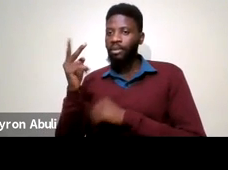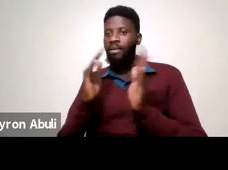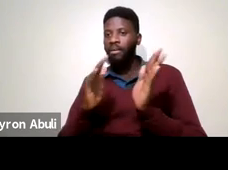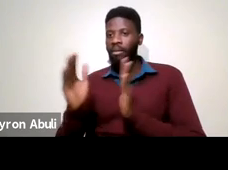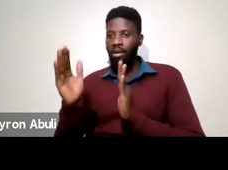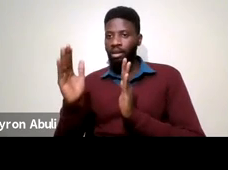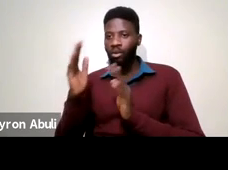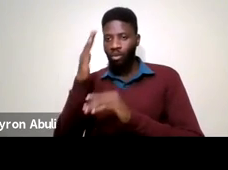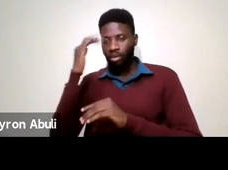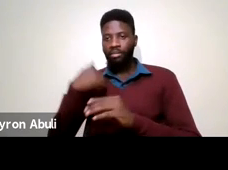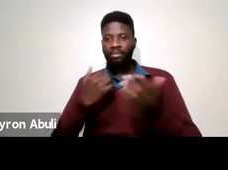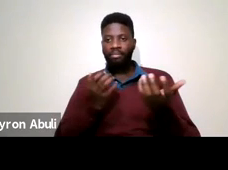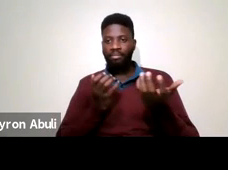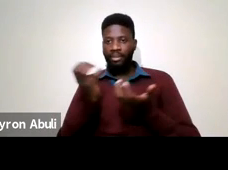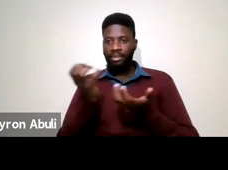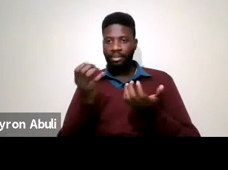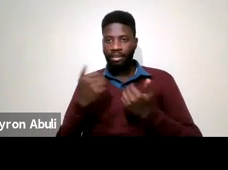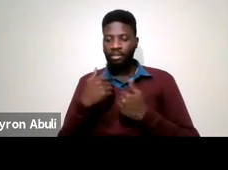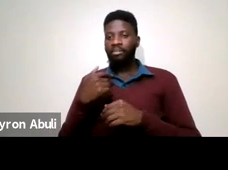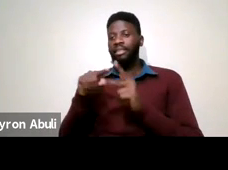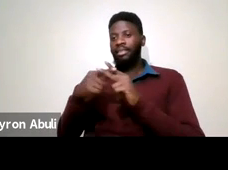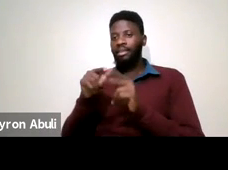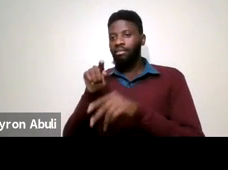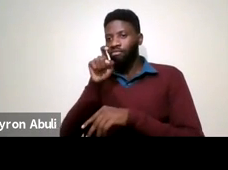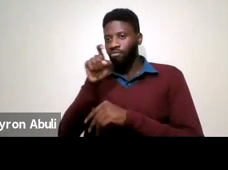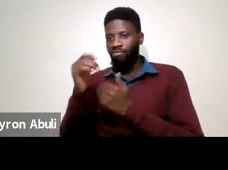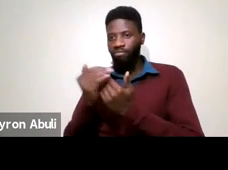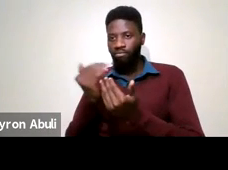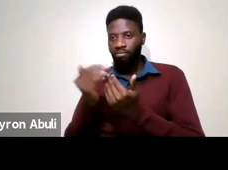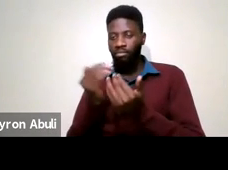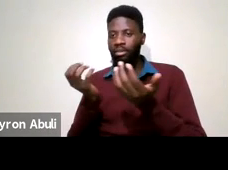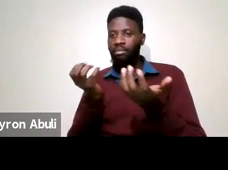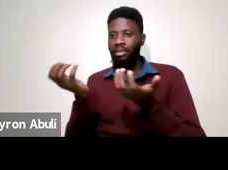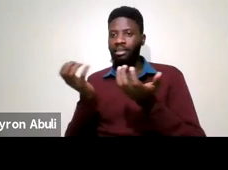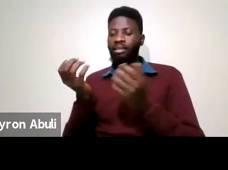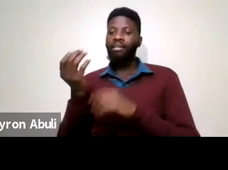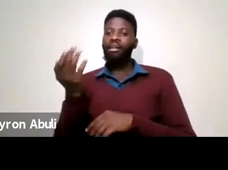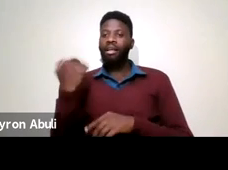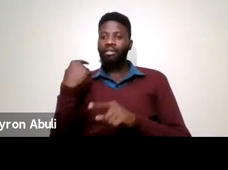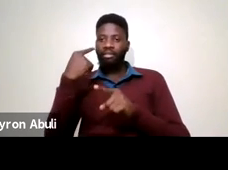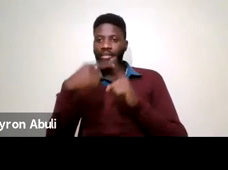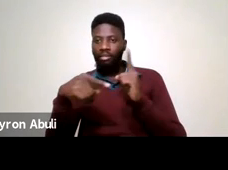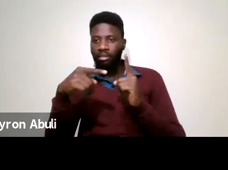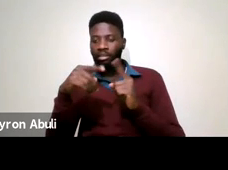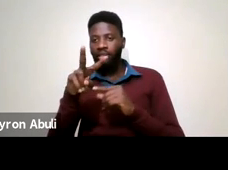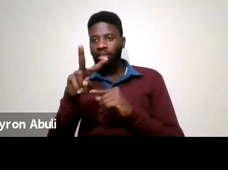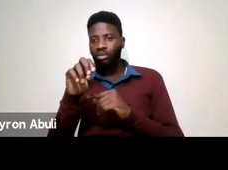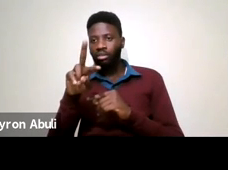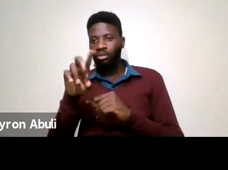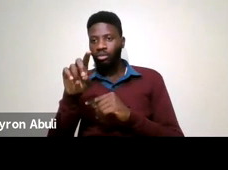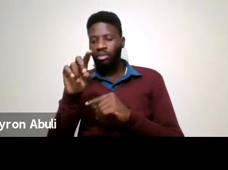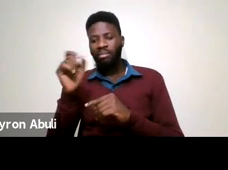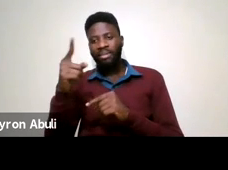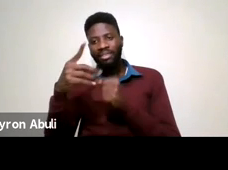I started some poultry business back in last year, 2020, September